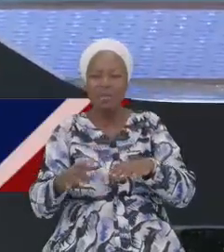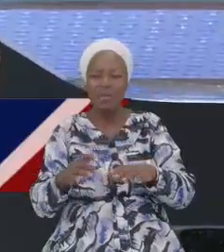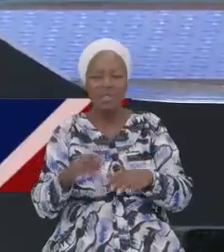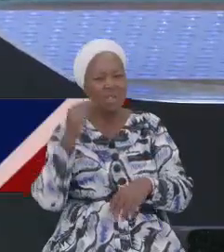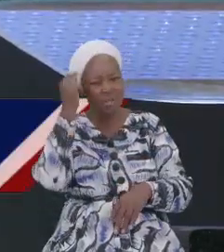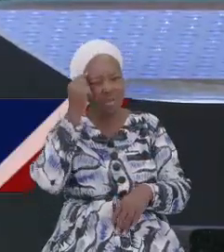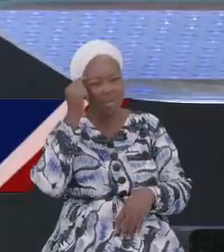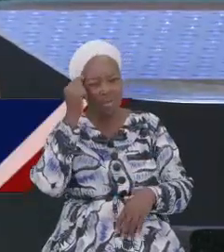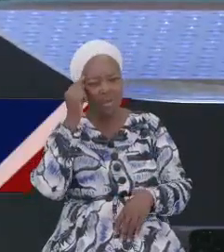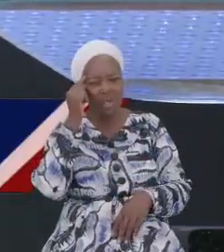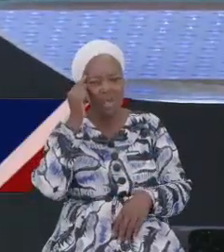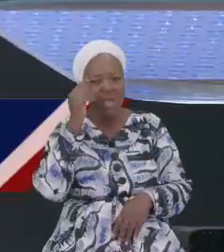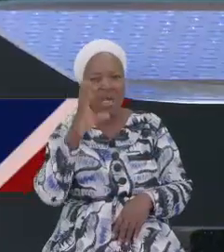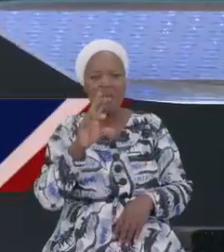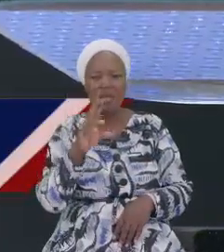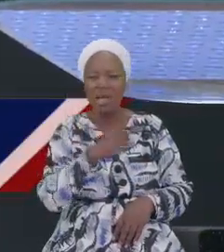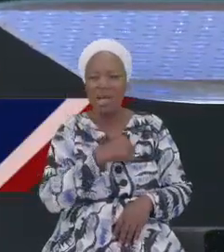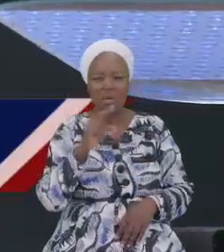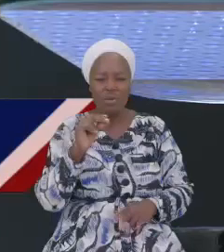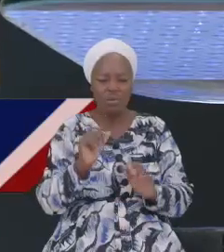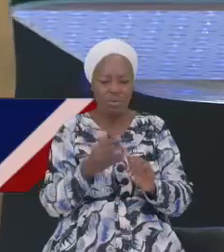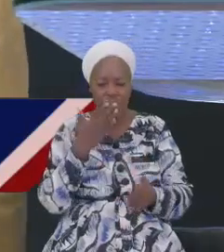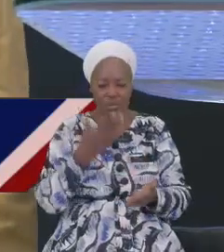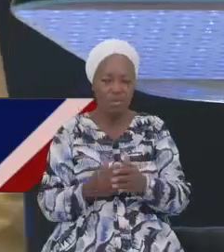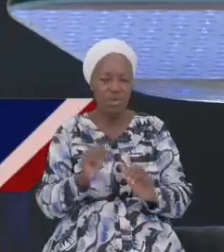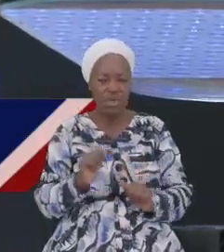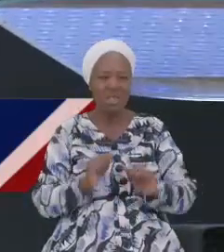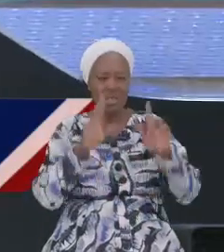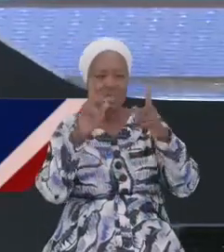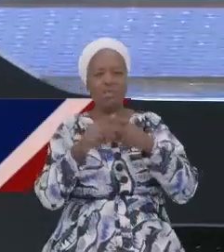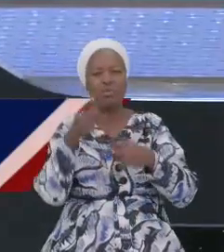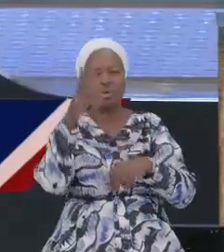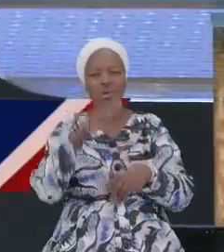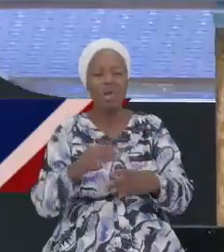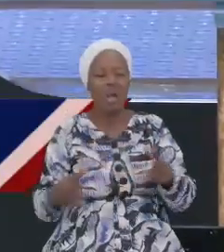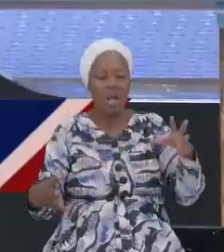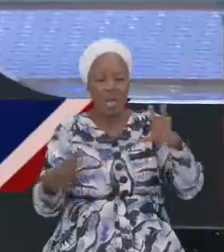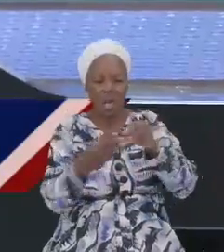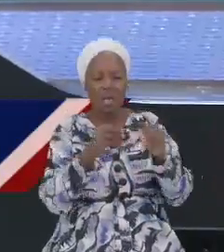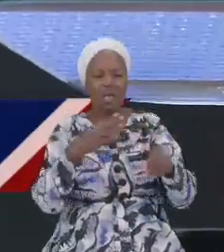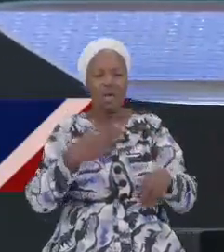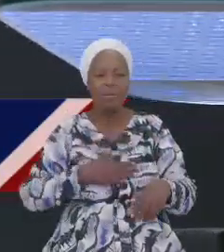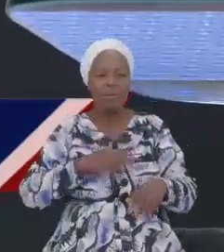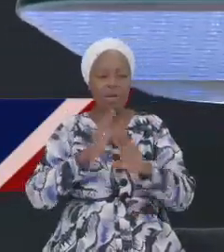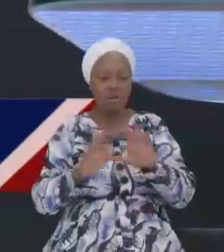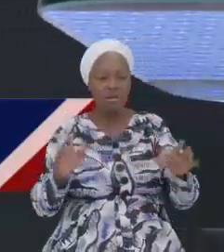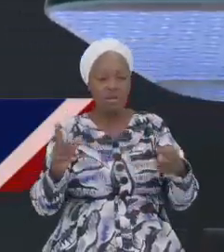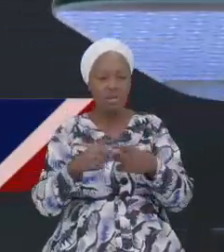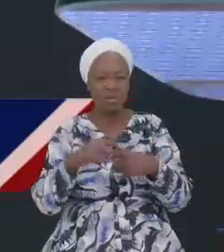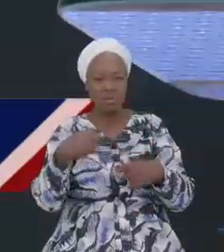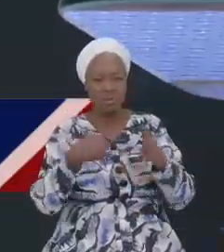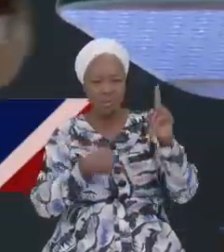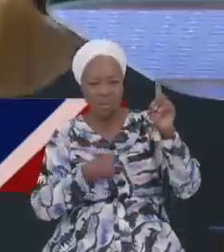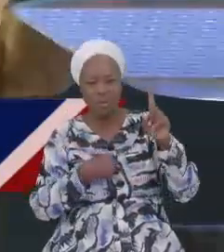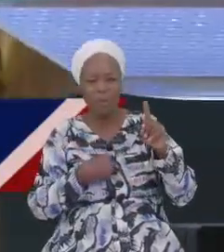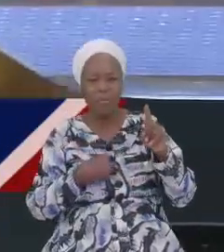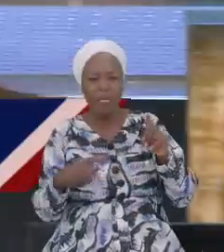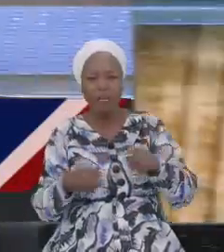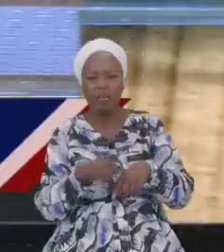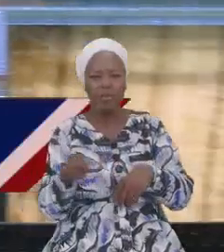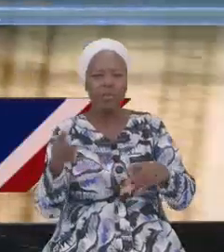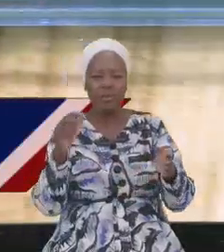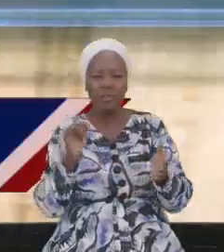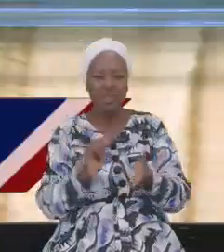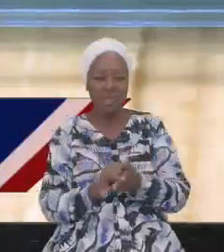perception, and no yieldedness unto God. Gather my saints unto me, those that